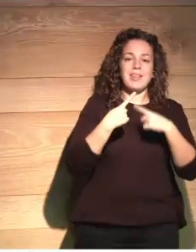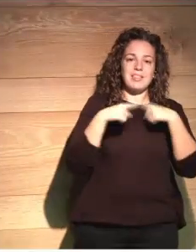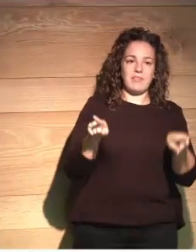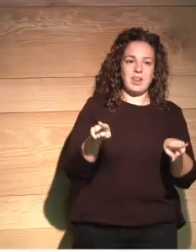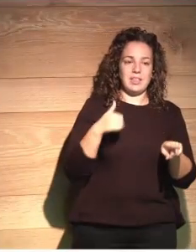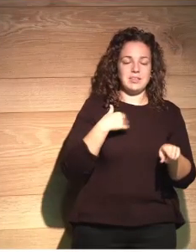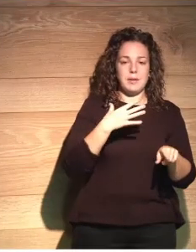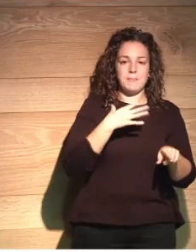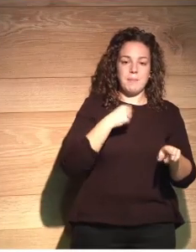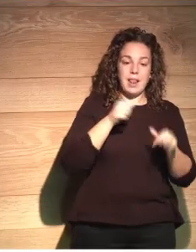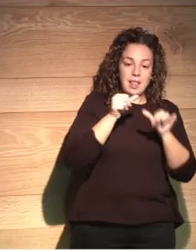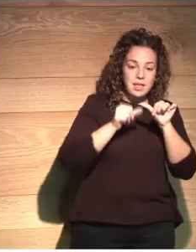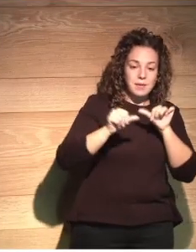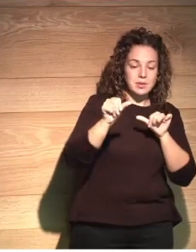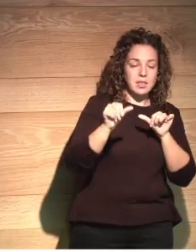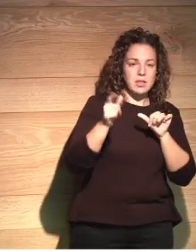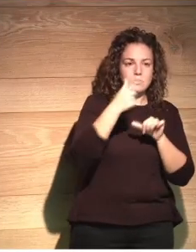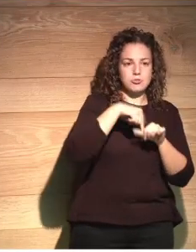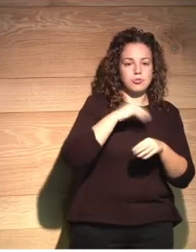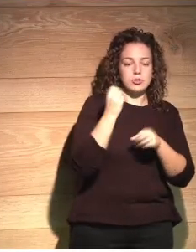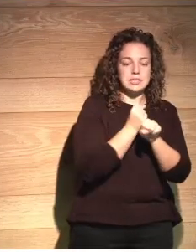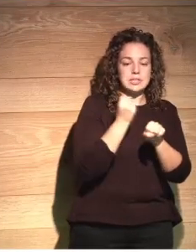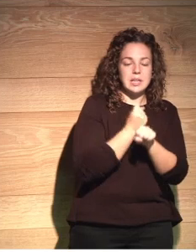UK. And we were working with